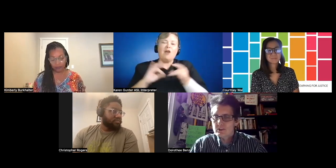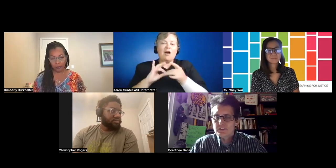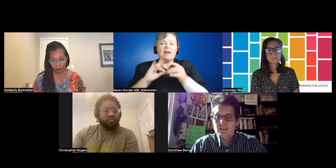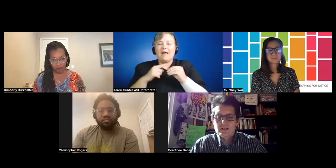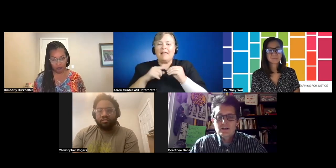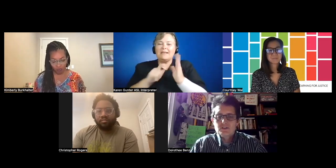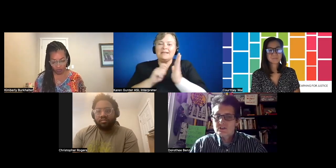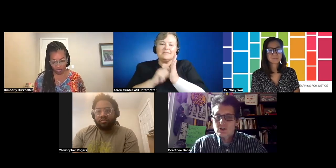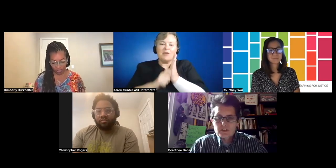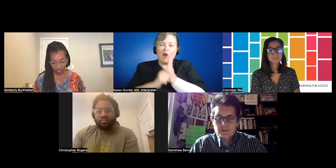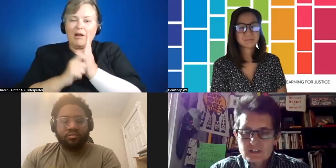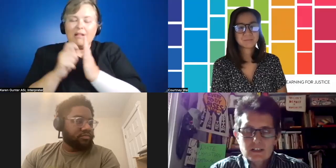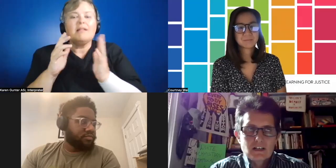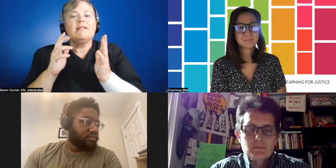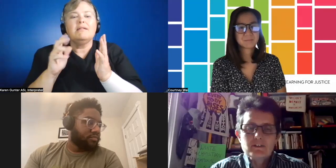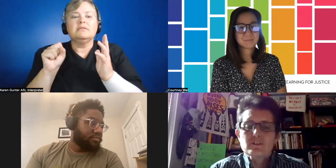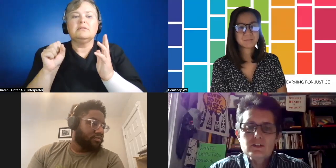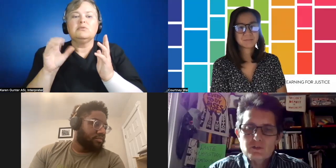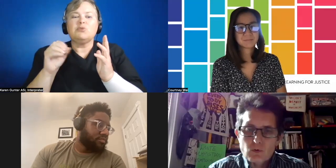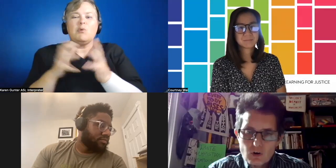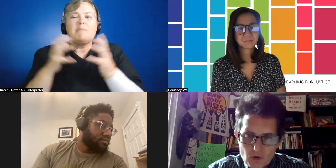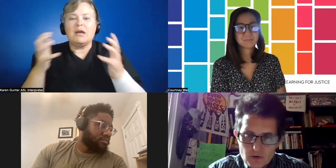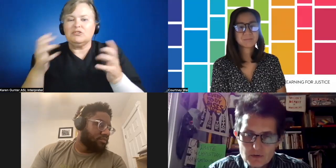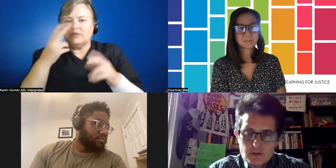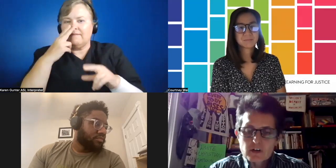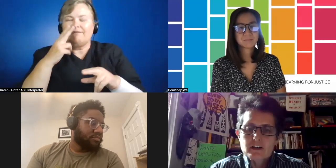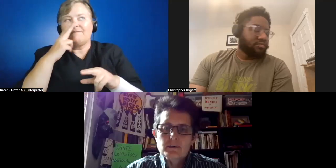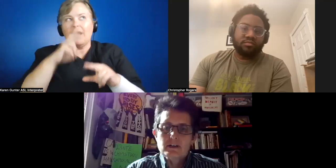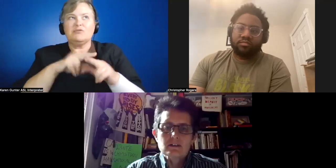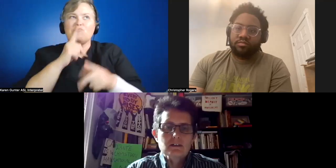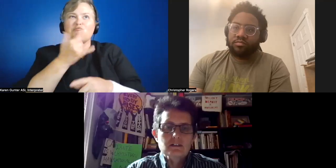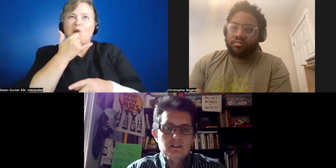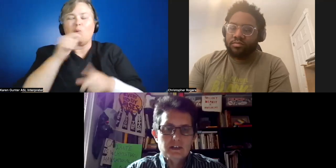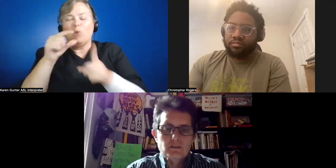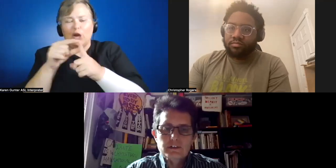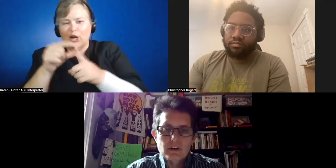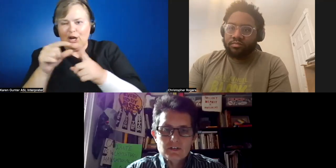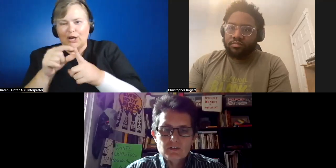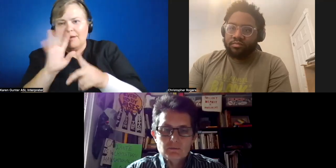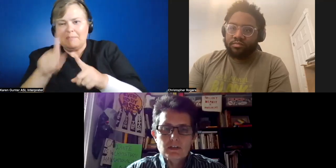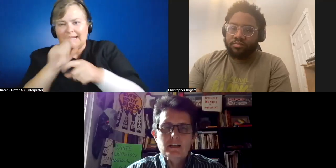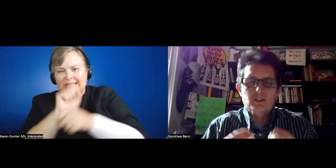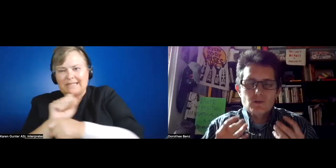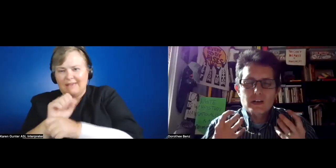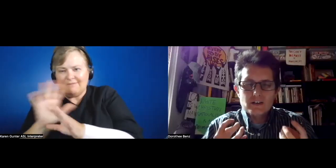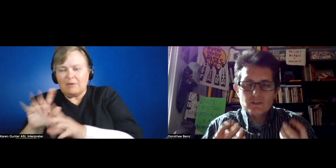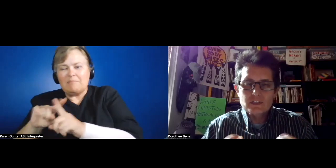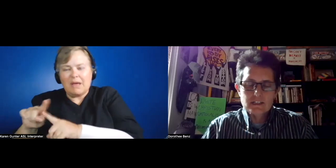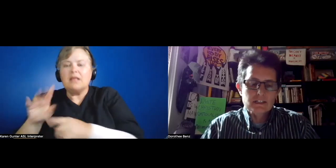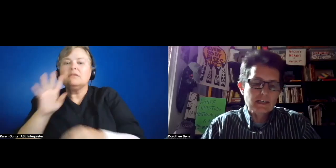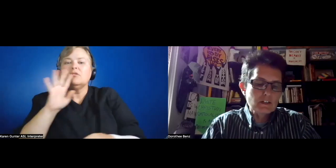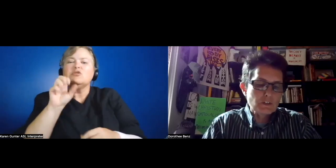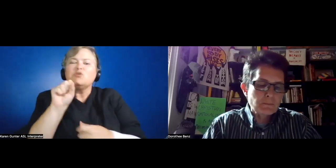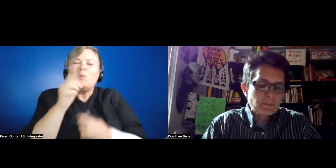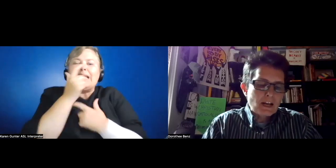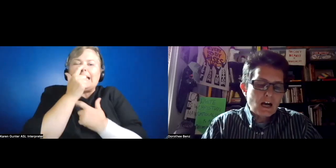which was so much, I mean, fun's the wrong word when you're talking about slavery and racism, but like so interesting